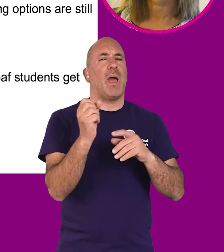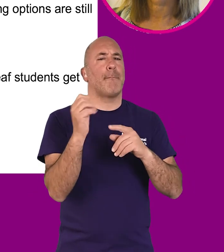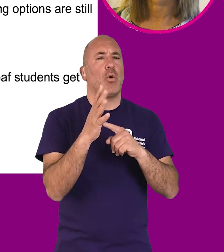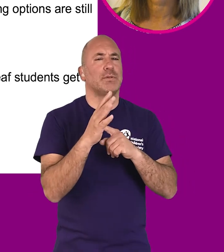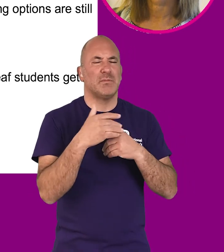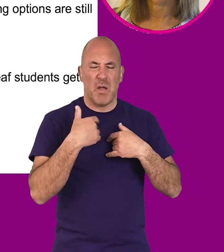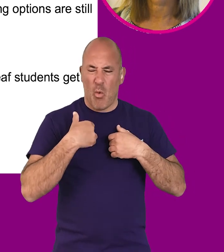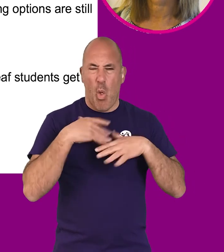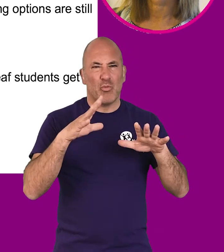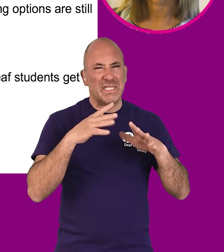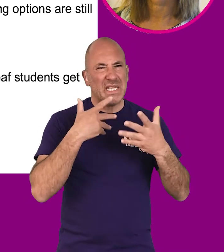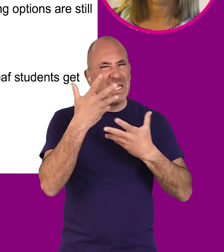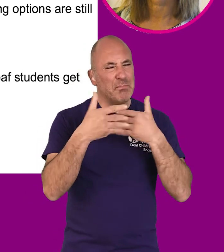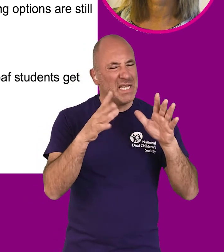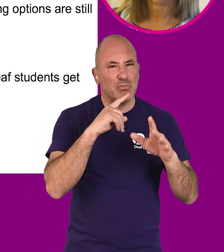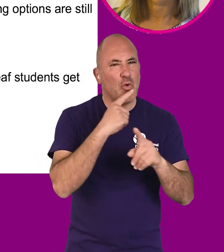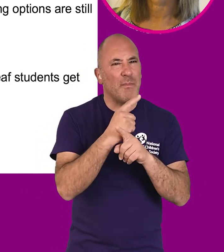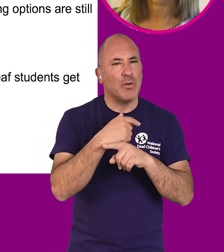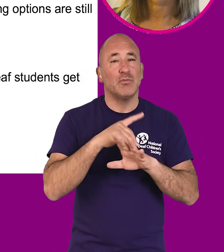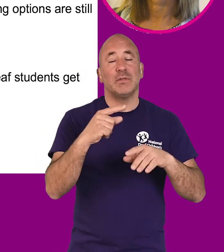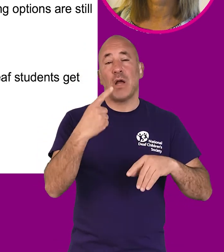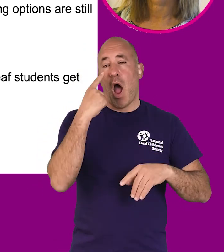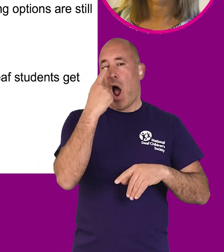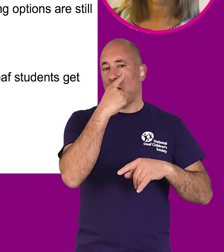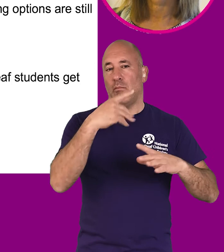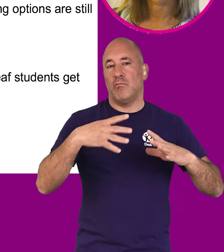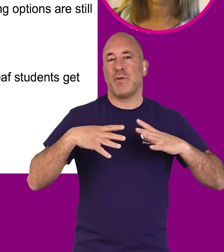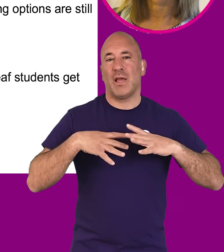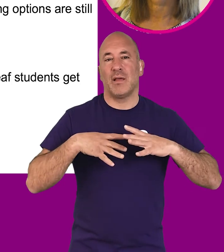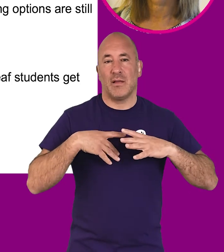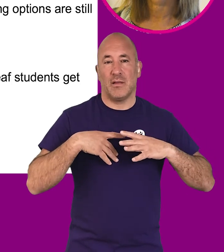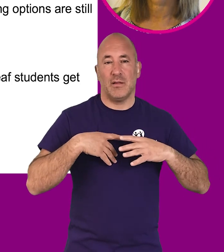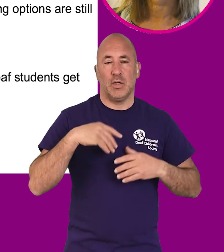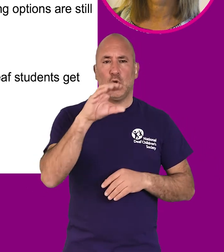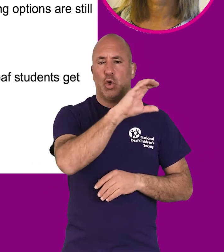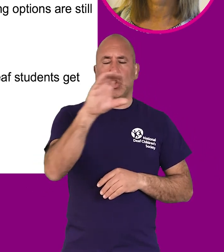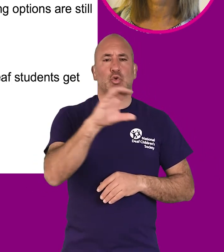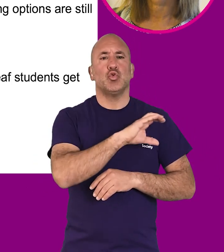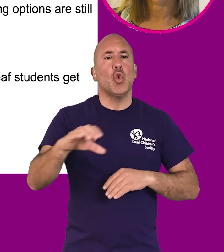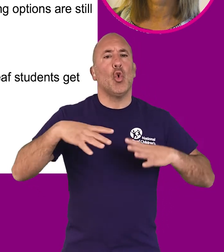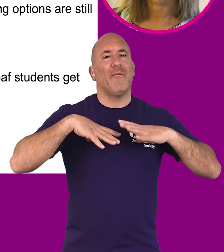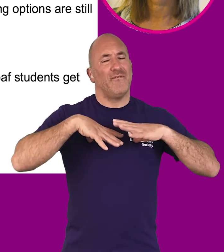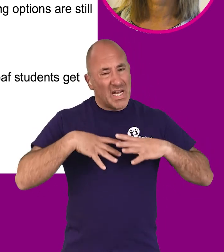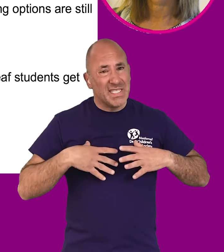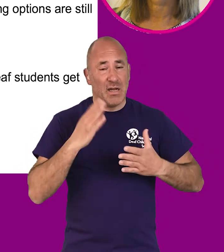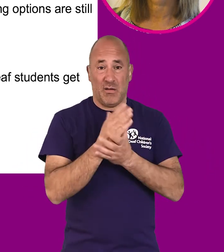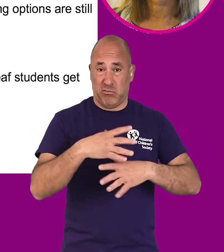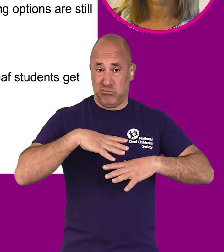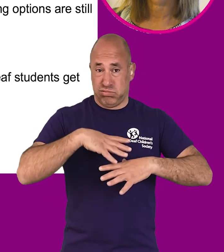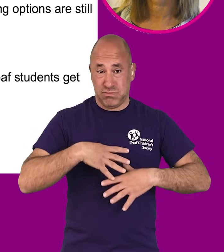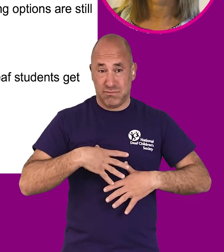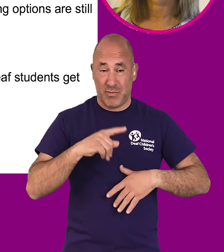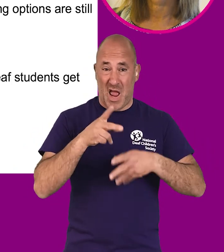Okay, another important one, I've already mentioned it, having an eye break. It's so tiring. Zoom